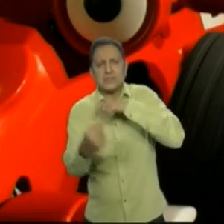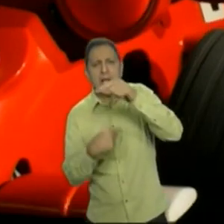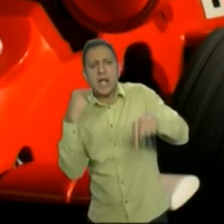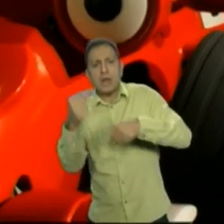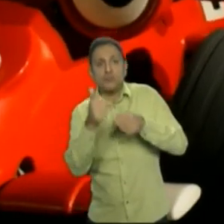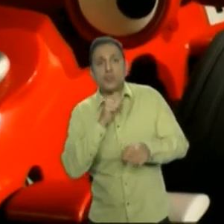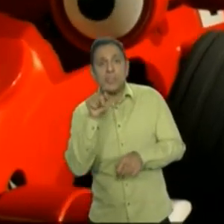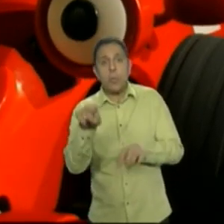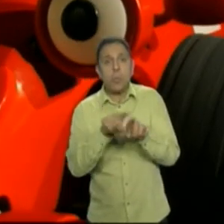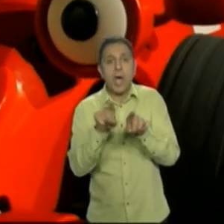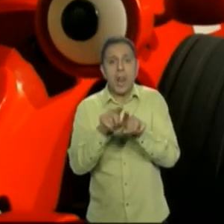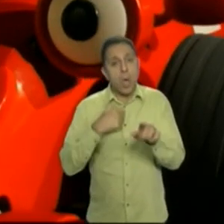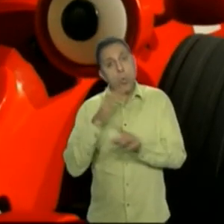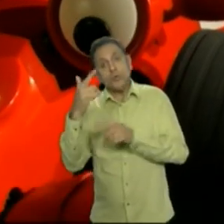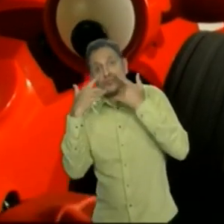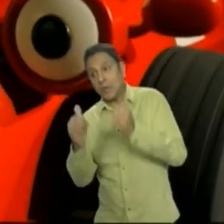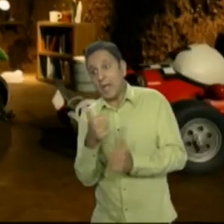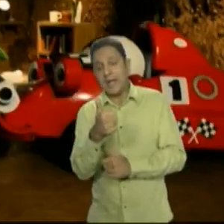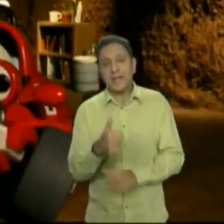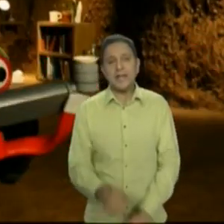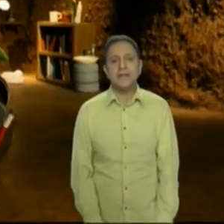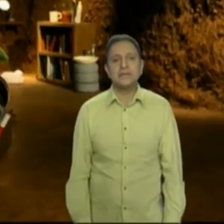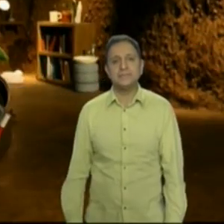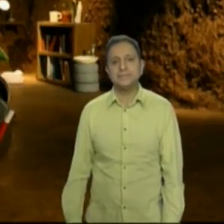use too. Oh, I'll go and check.